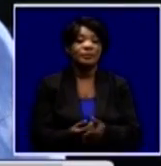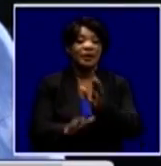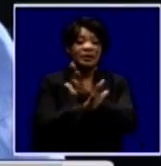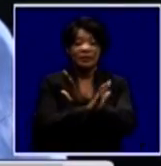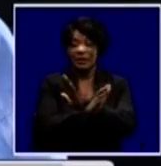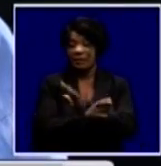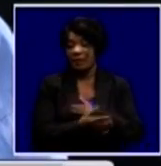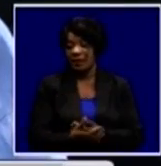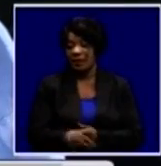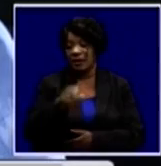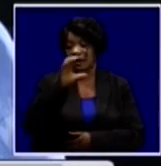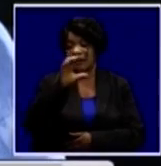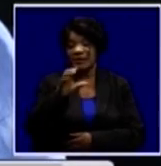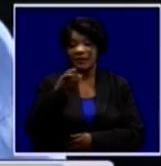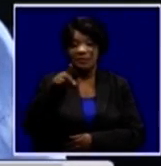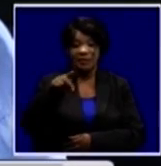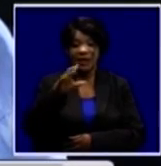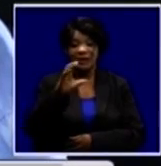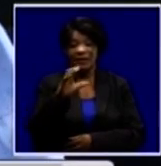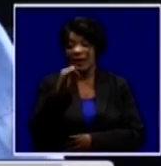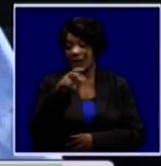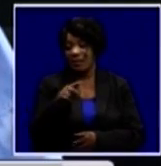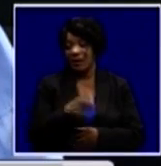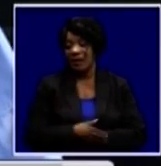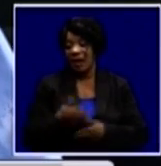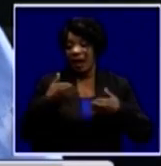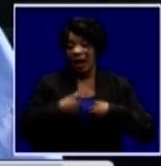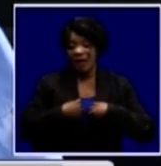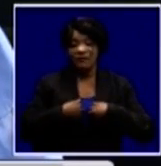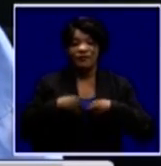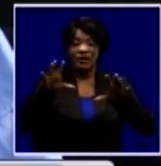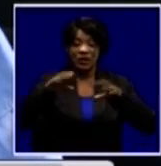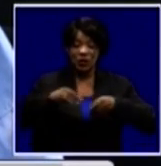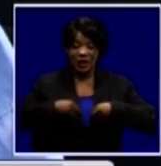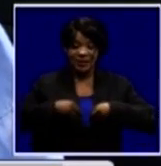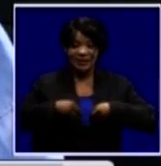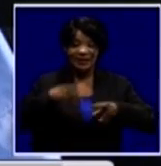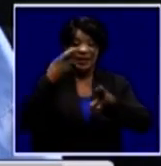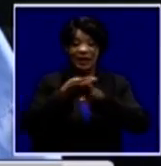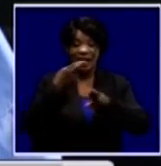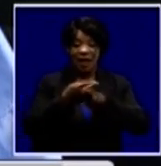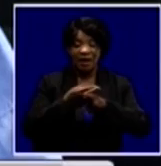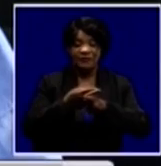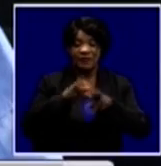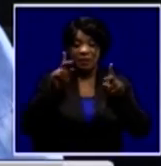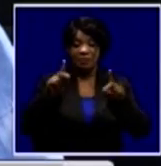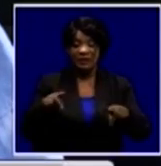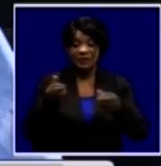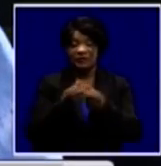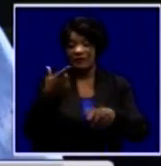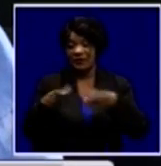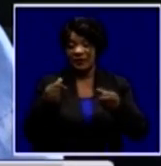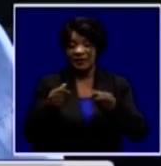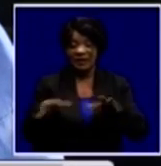has taken a bold move to recognize the rights of persons with disabilities to participate in public